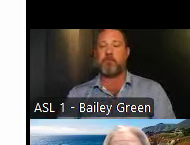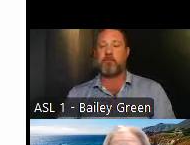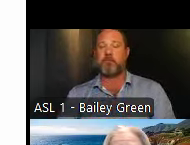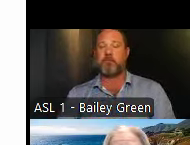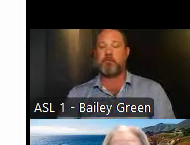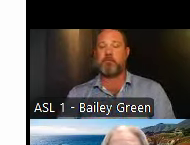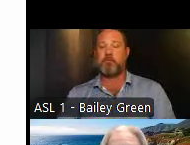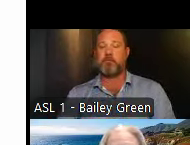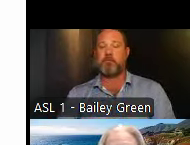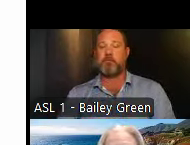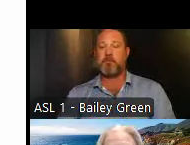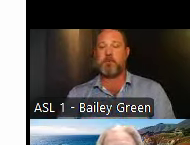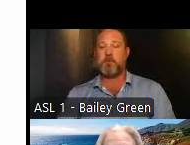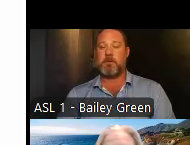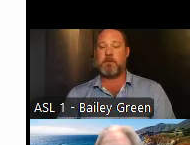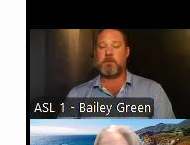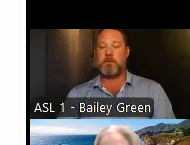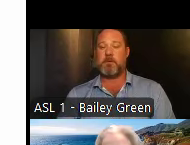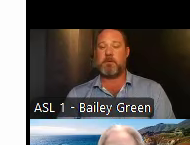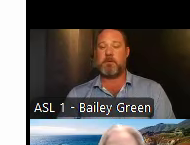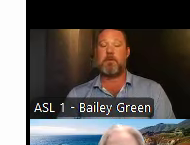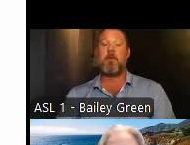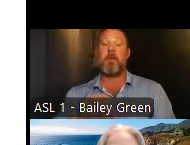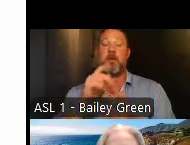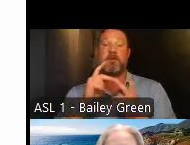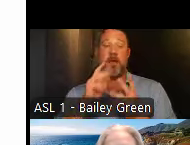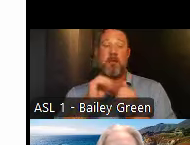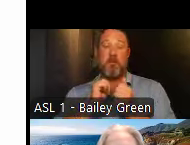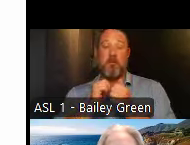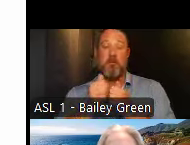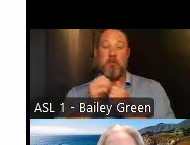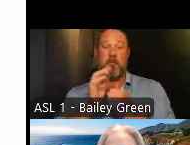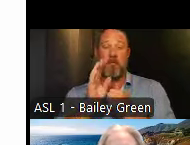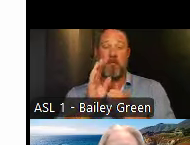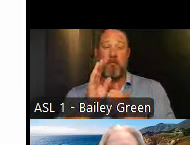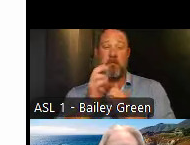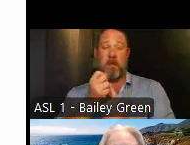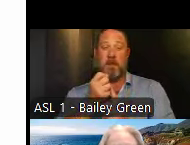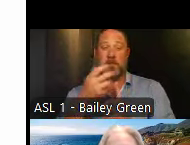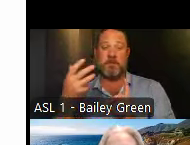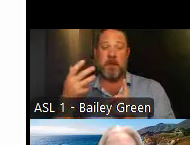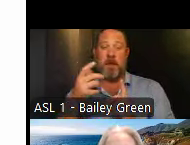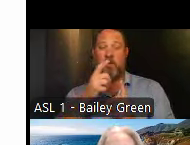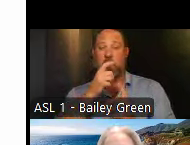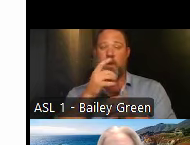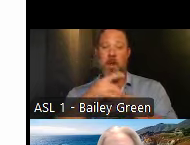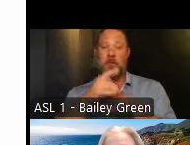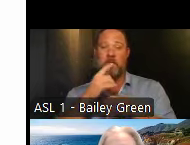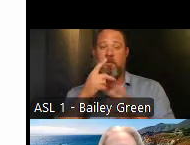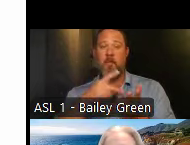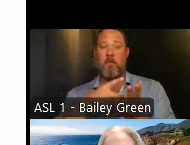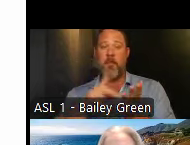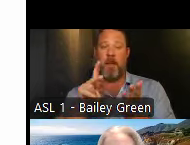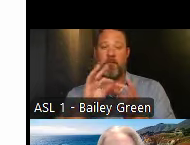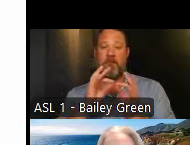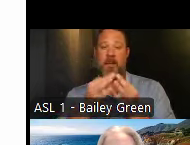that's still moving is a bill that did pass last time that the governor had vetoed, related to expanding who would be eligible for paid family leave